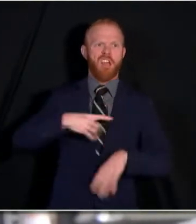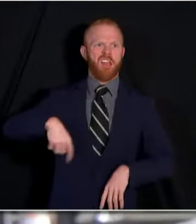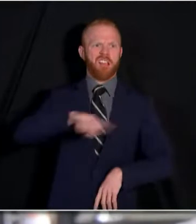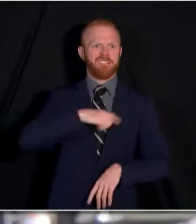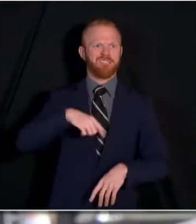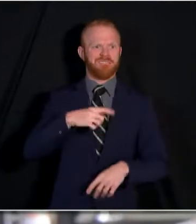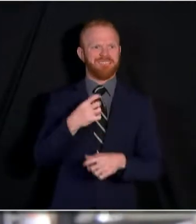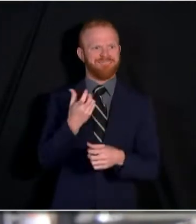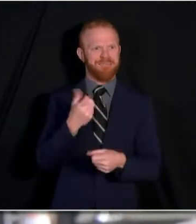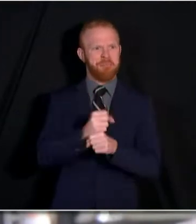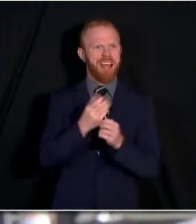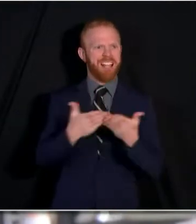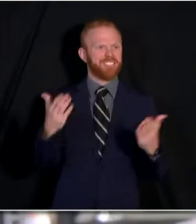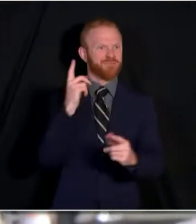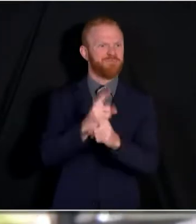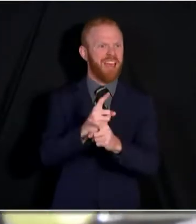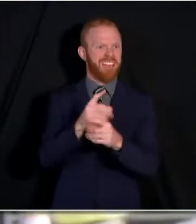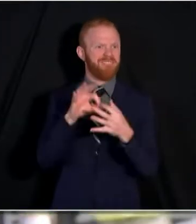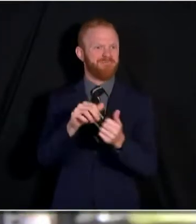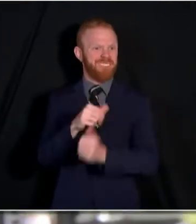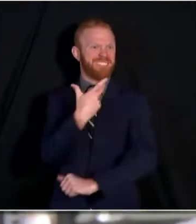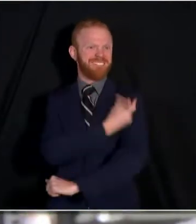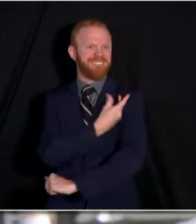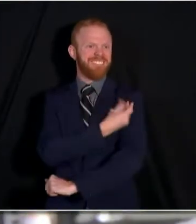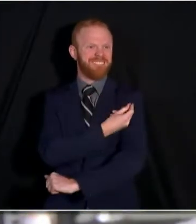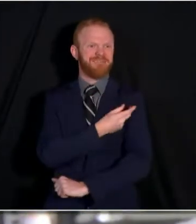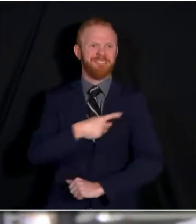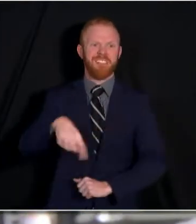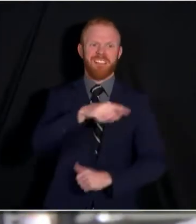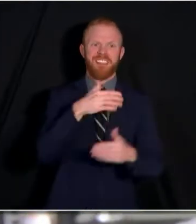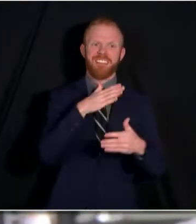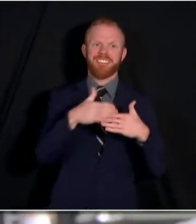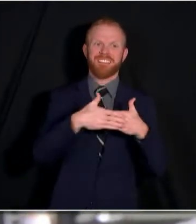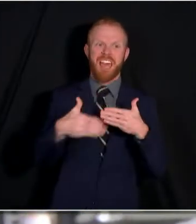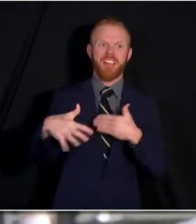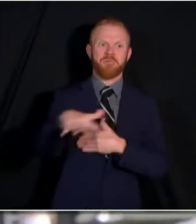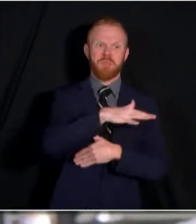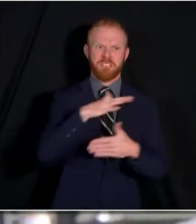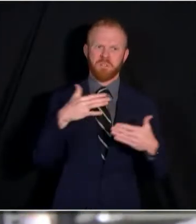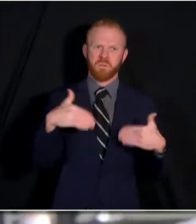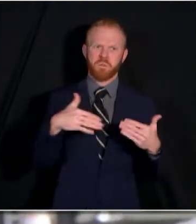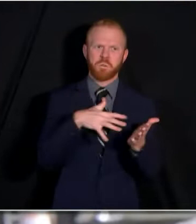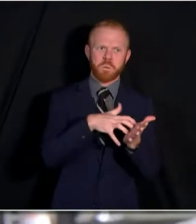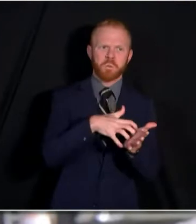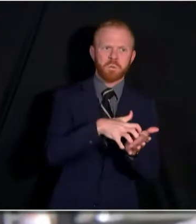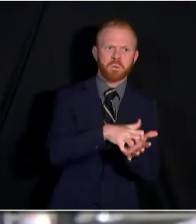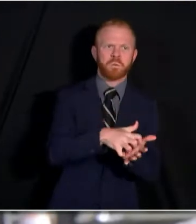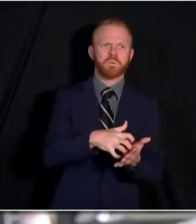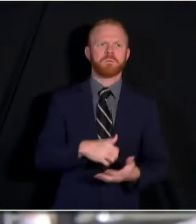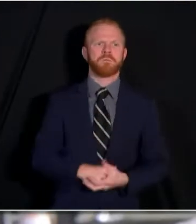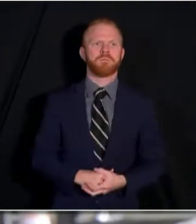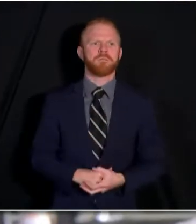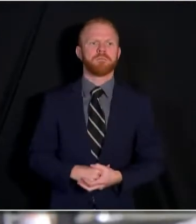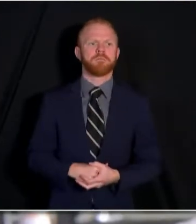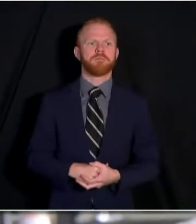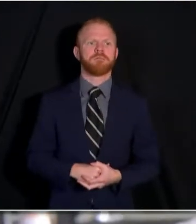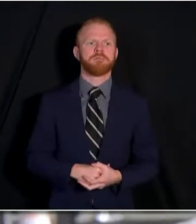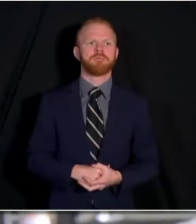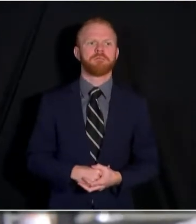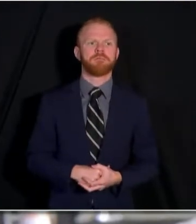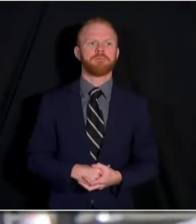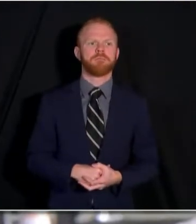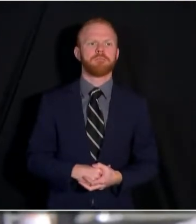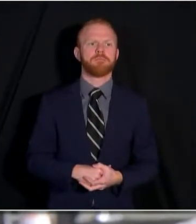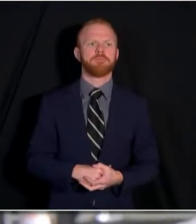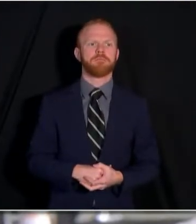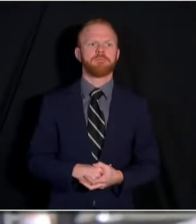our neighbors, protect our most vulnerable residents, and combat the misinformation putting our loved ones at